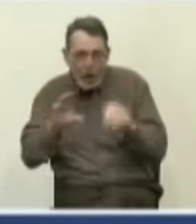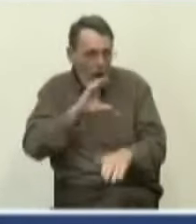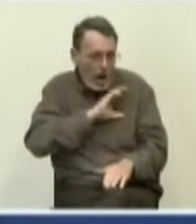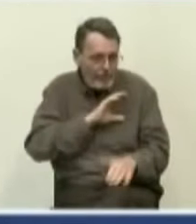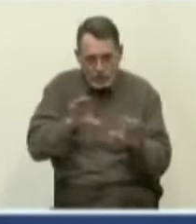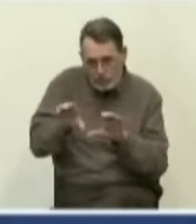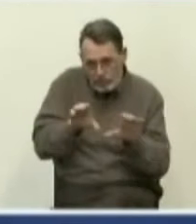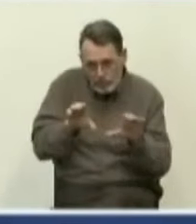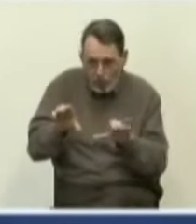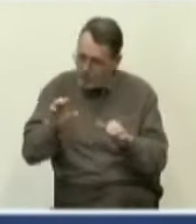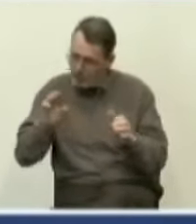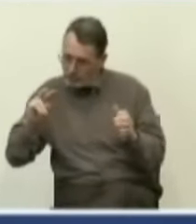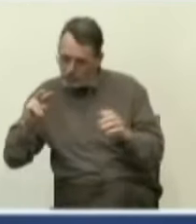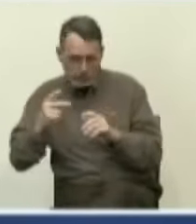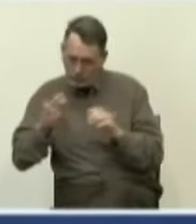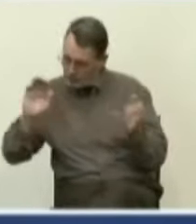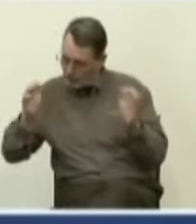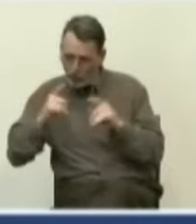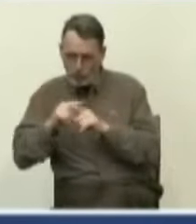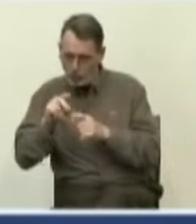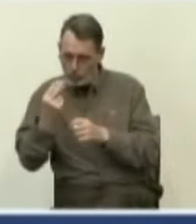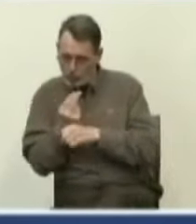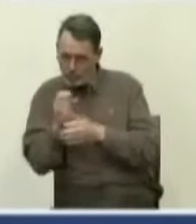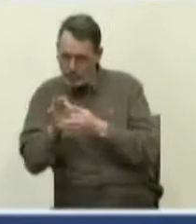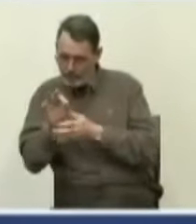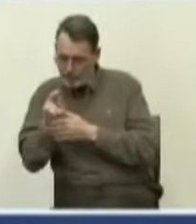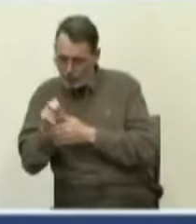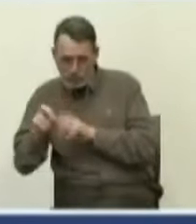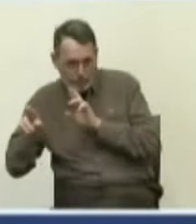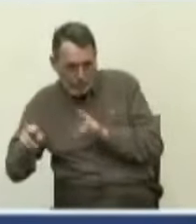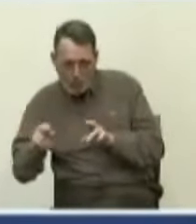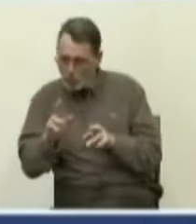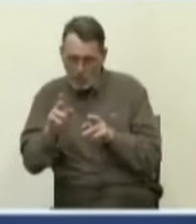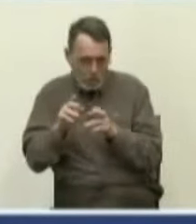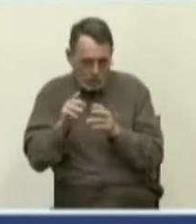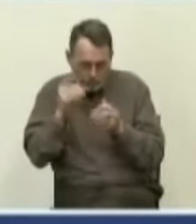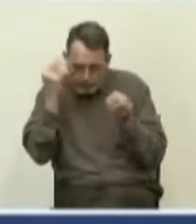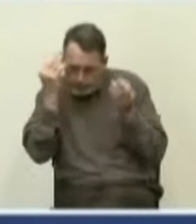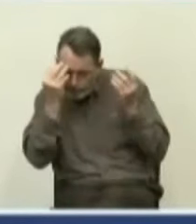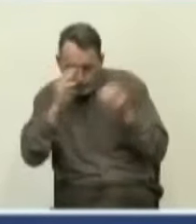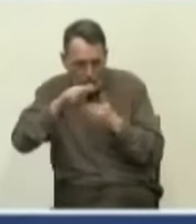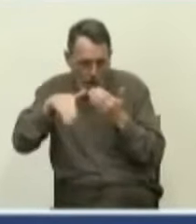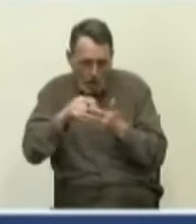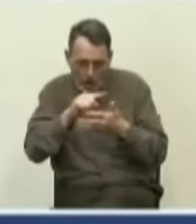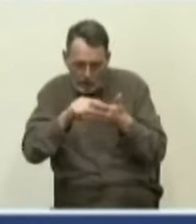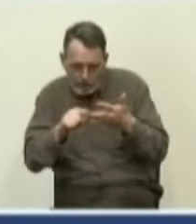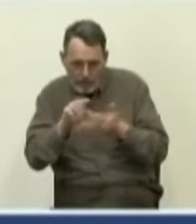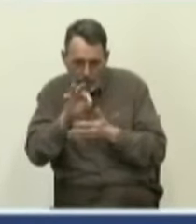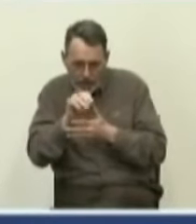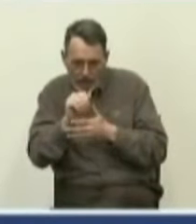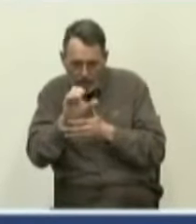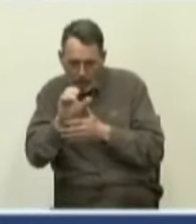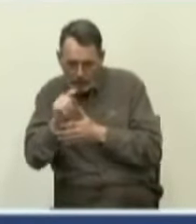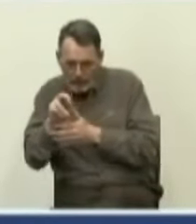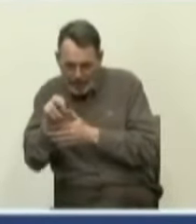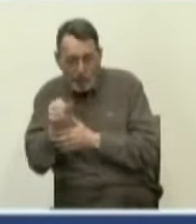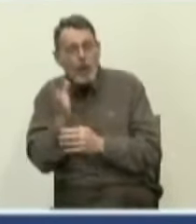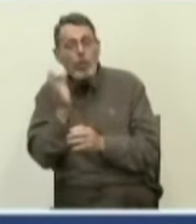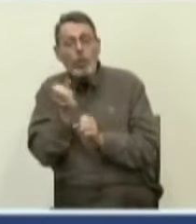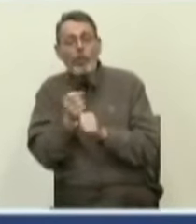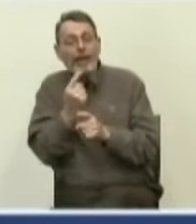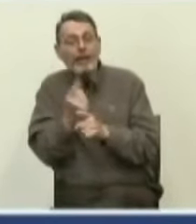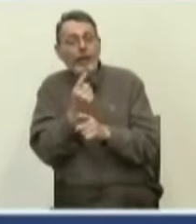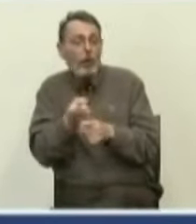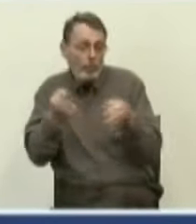performance in the lens of the use of force report. We'll take into account all factors, and we will make the appropriate